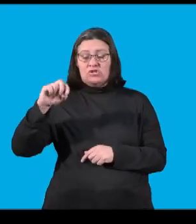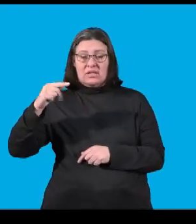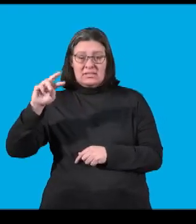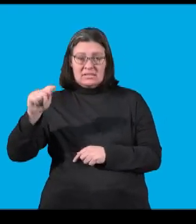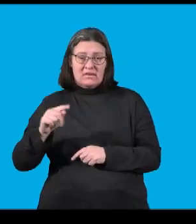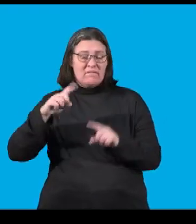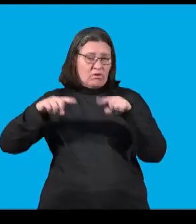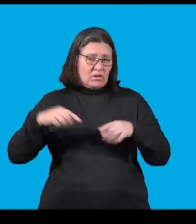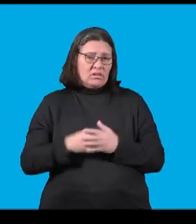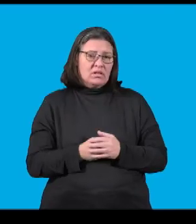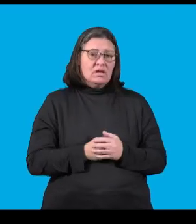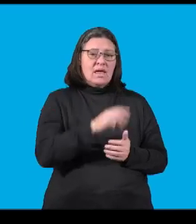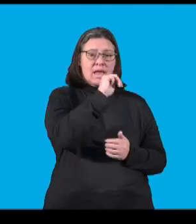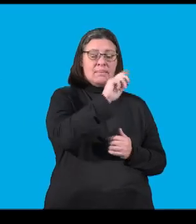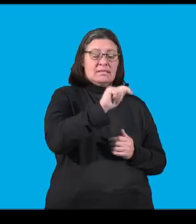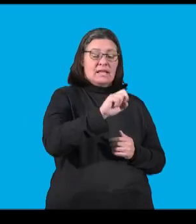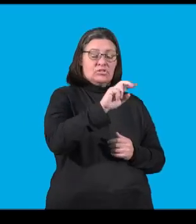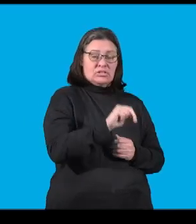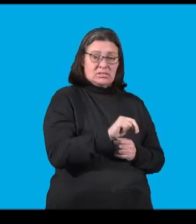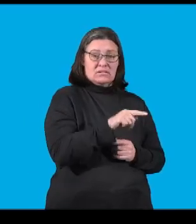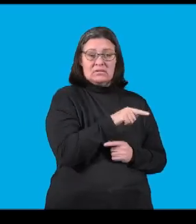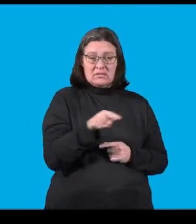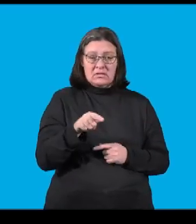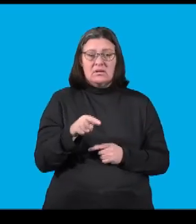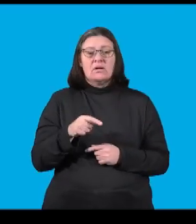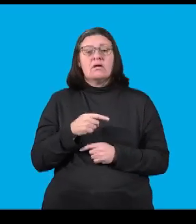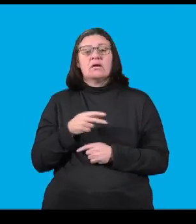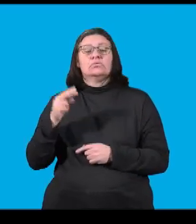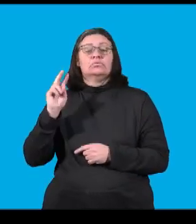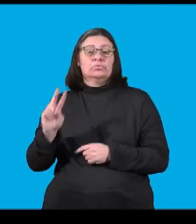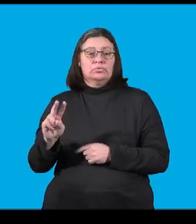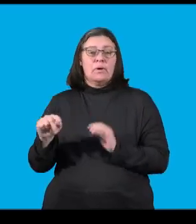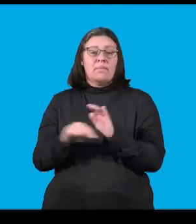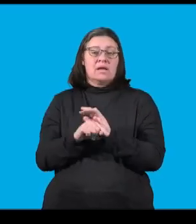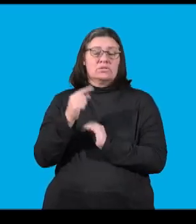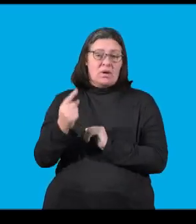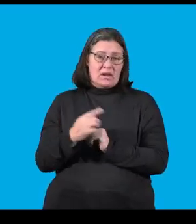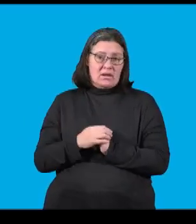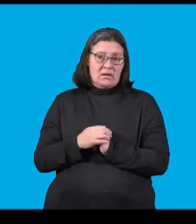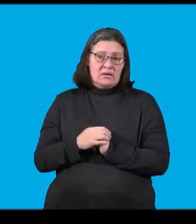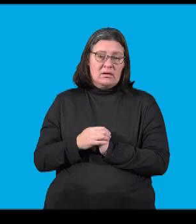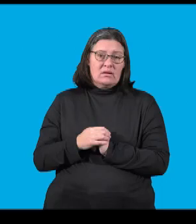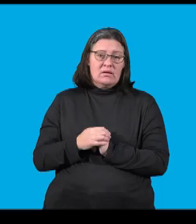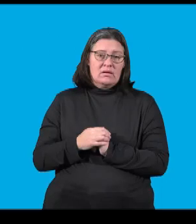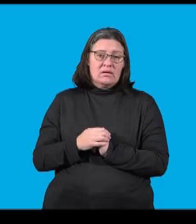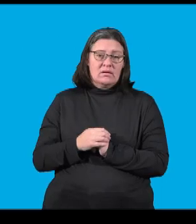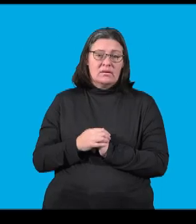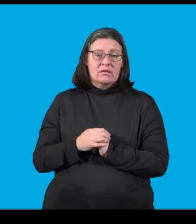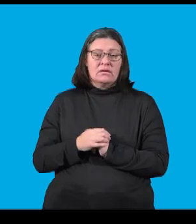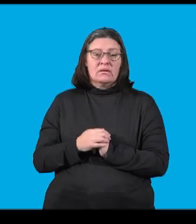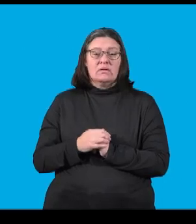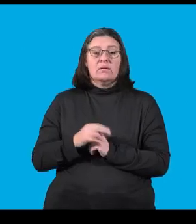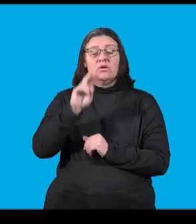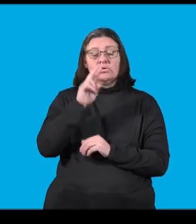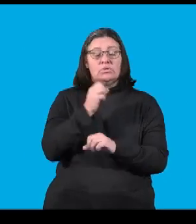for tangent, not for the variable, the gradient of the tangent is going to be 2. -1 divided by -1/2 is going to